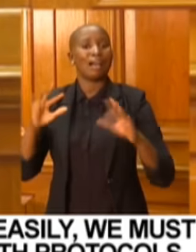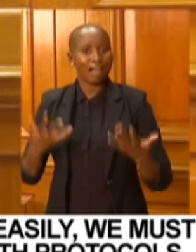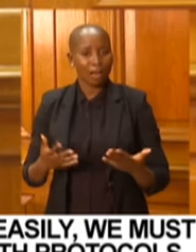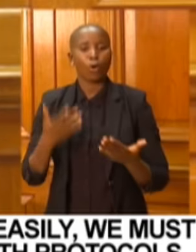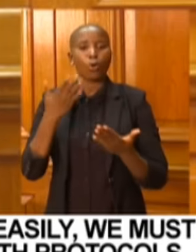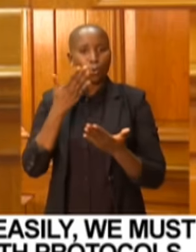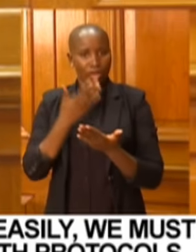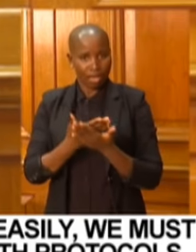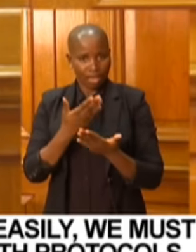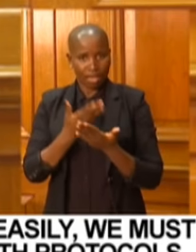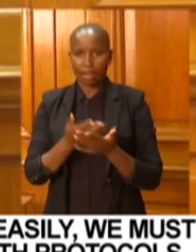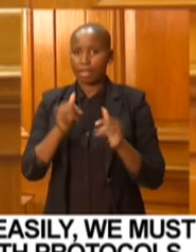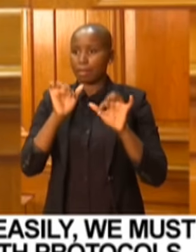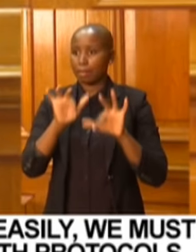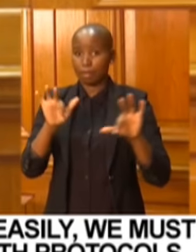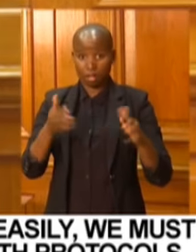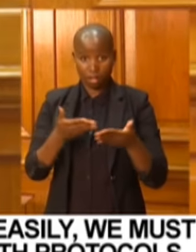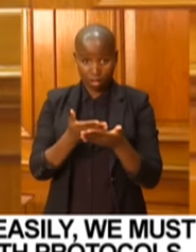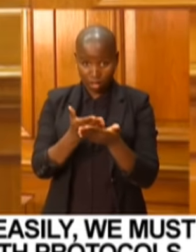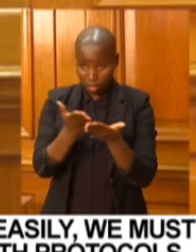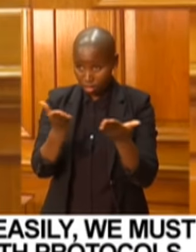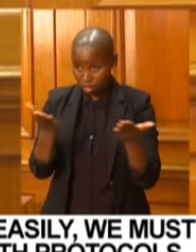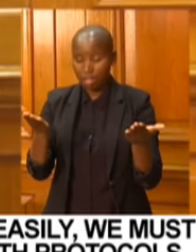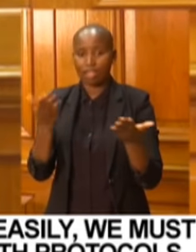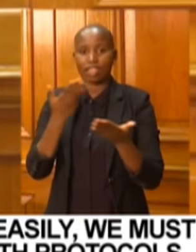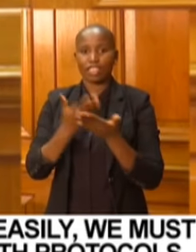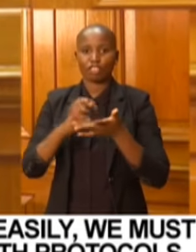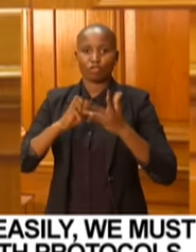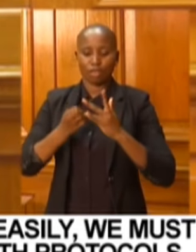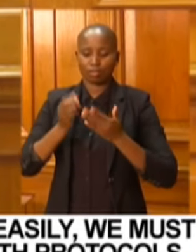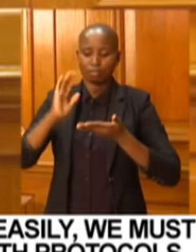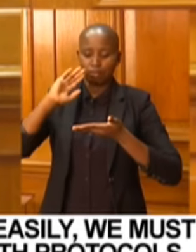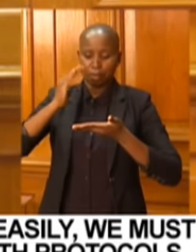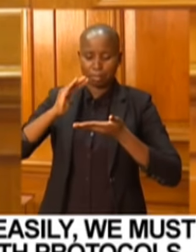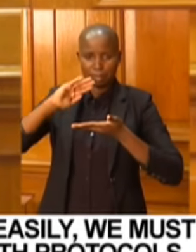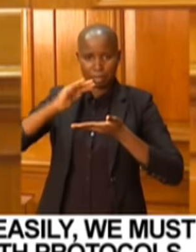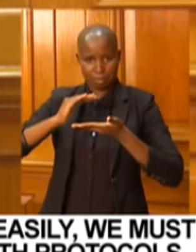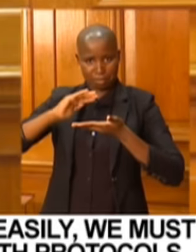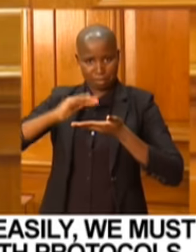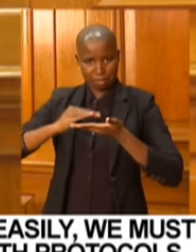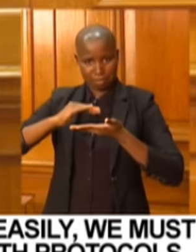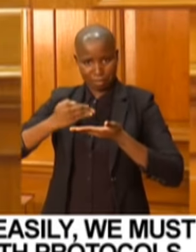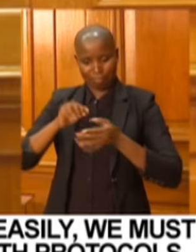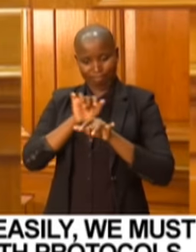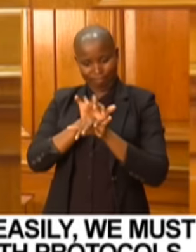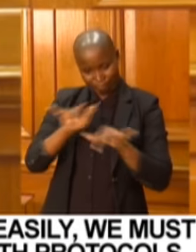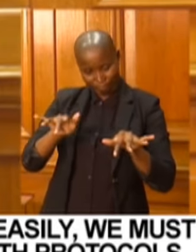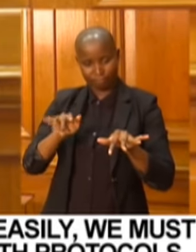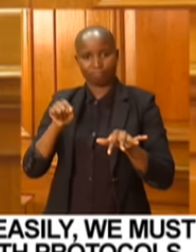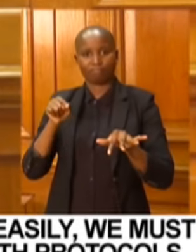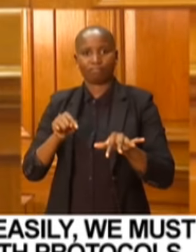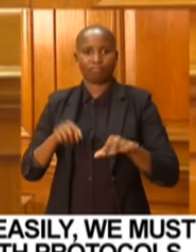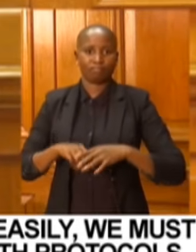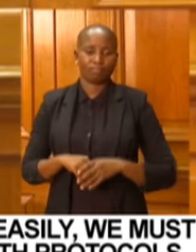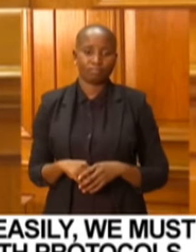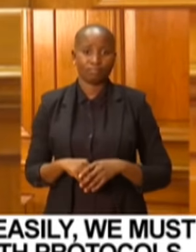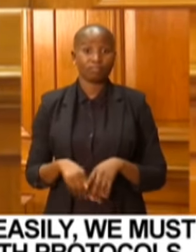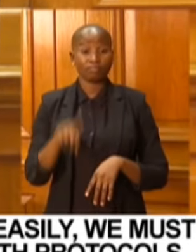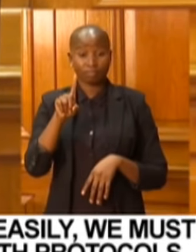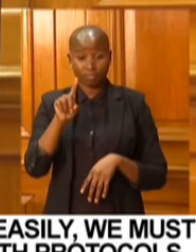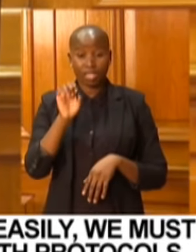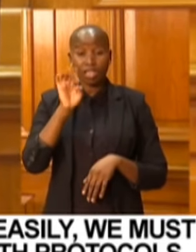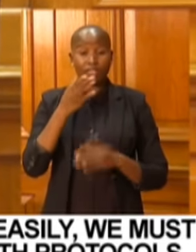our population and thereby slow the spread of the virus. If we focus on these